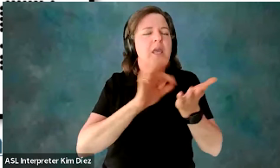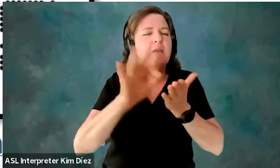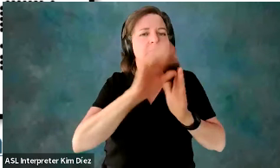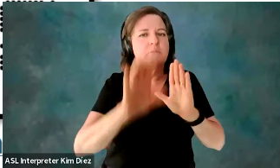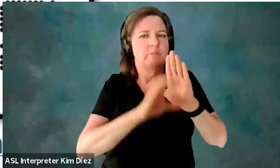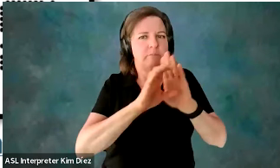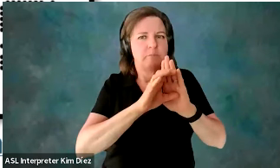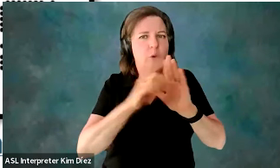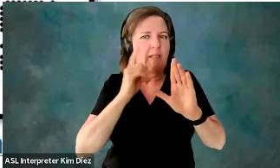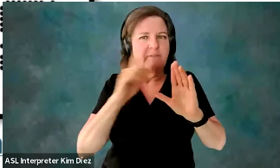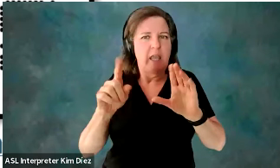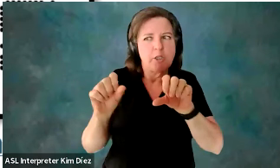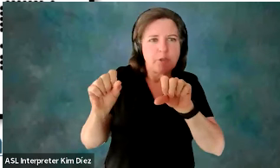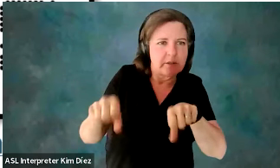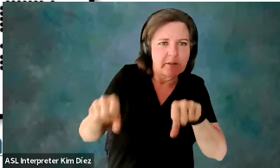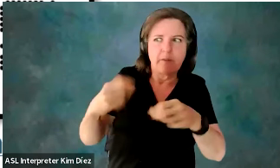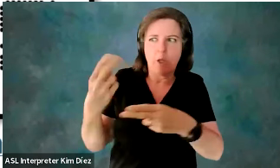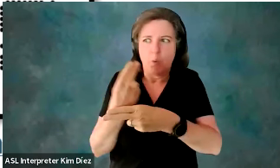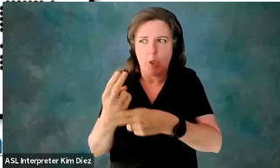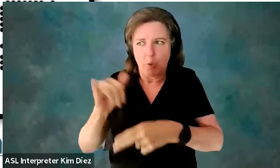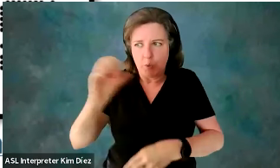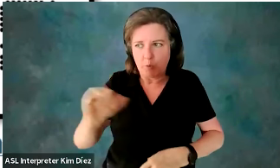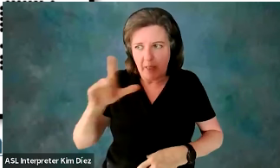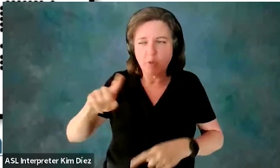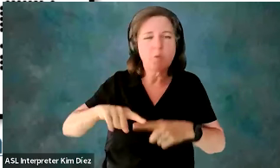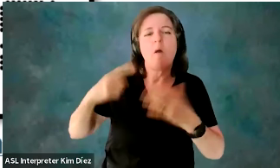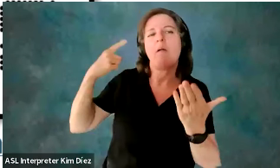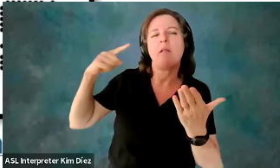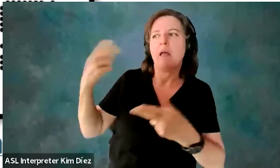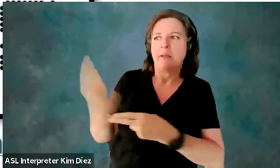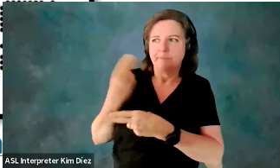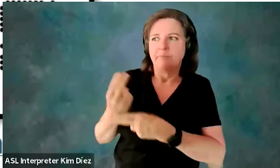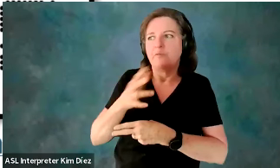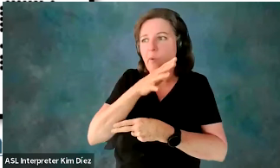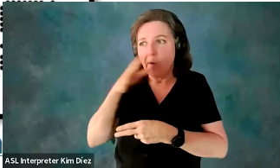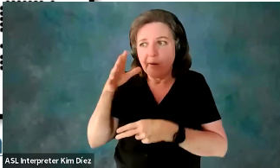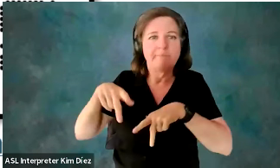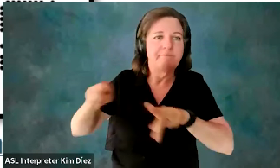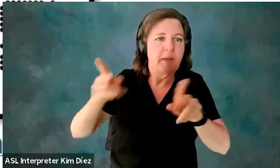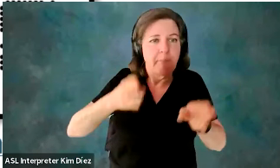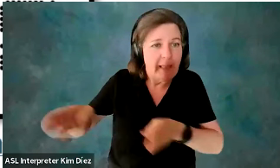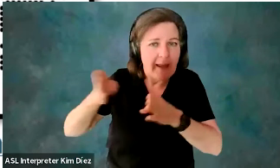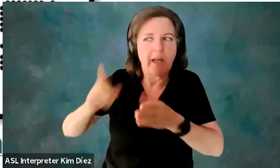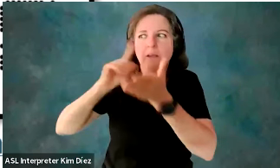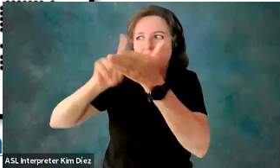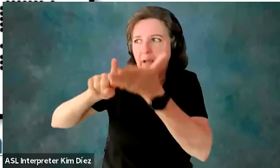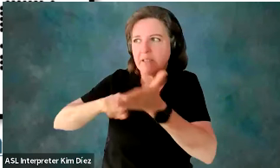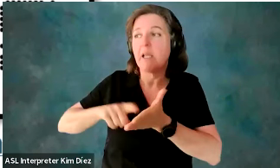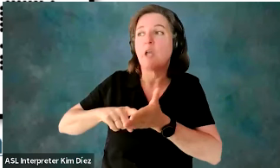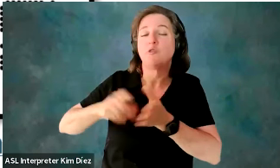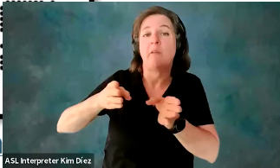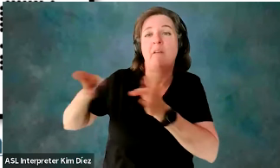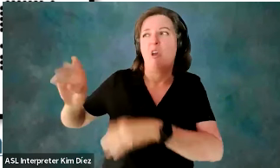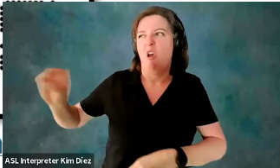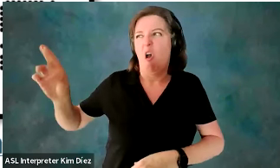farming, for permits, for planning and research. As you can see to the right, that is the main page